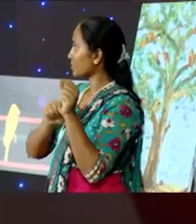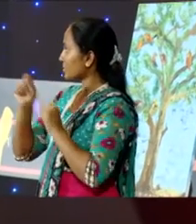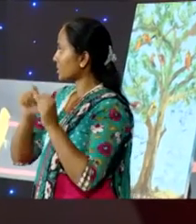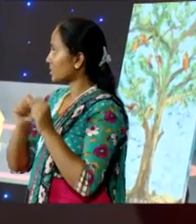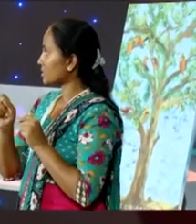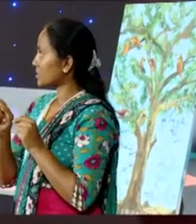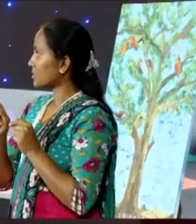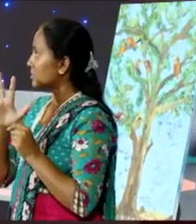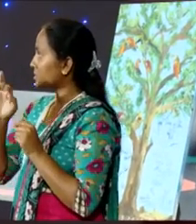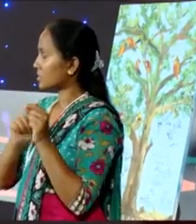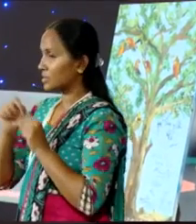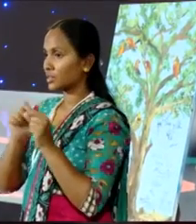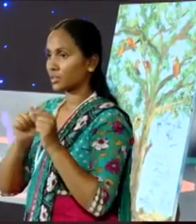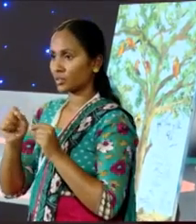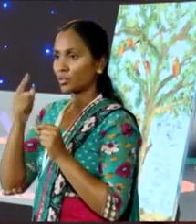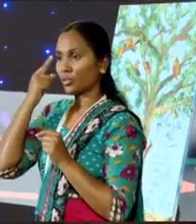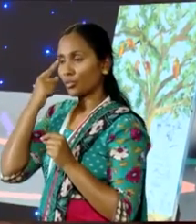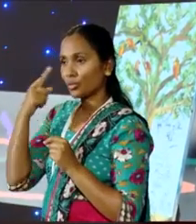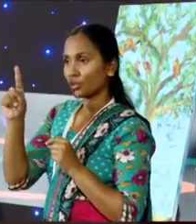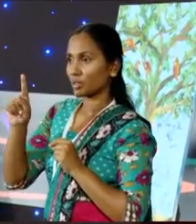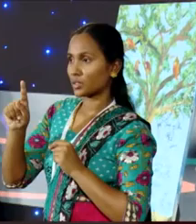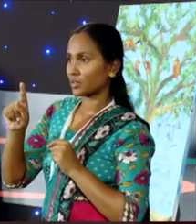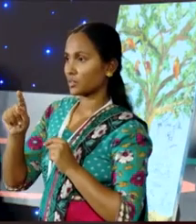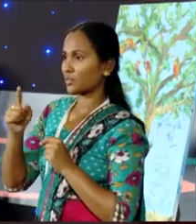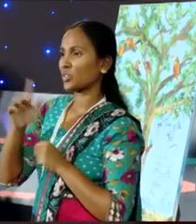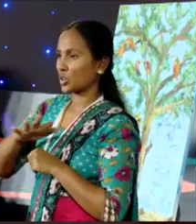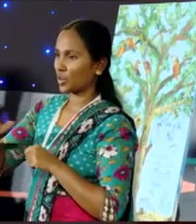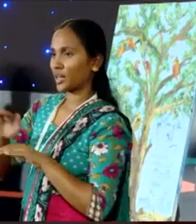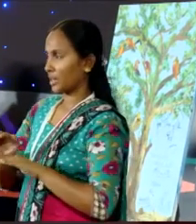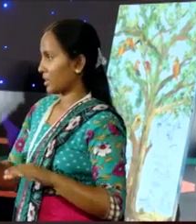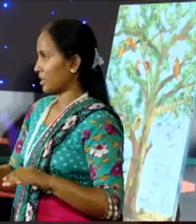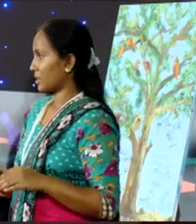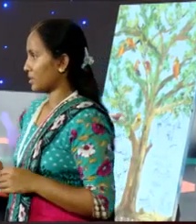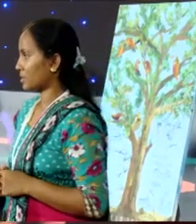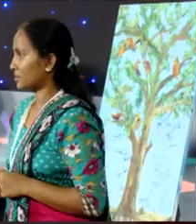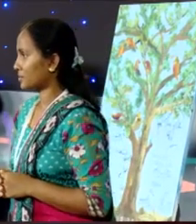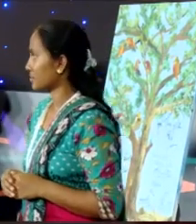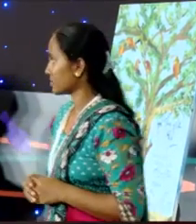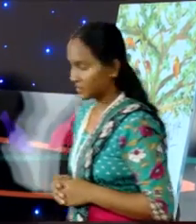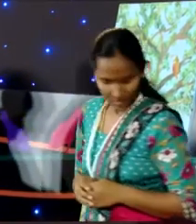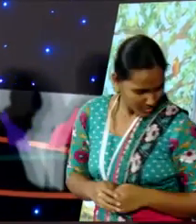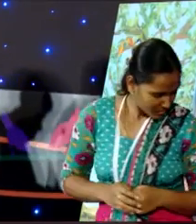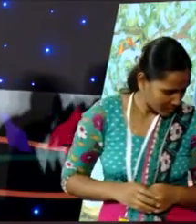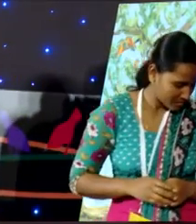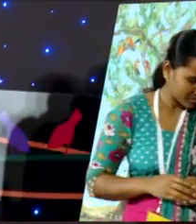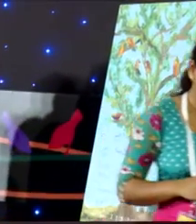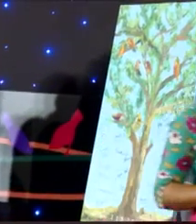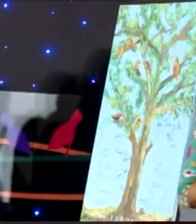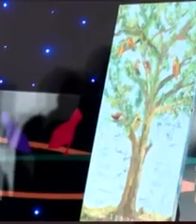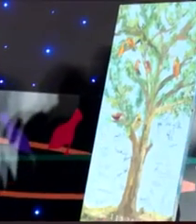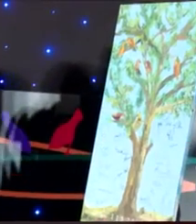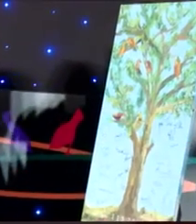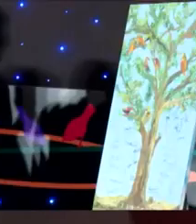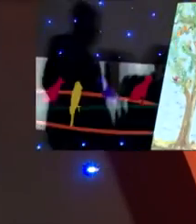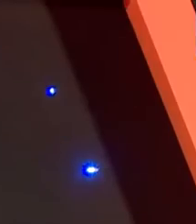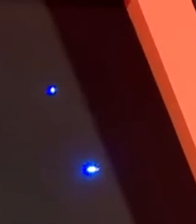reservation. And 50% reservation is for general candidates. And that's how they are looking at it. They are looking at general candidates having reservation